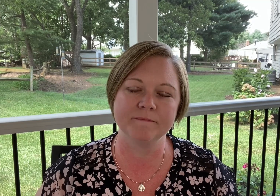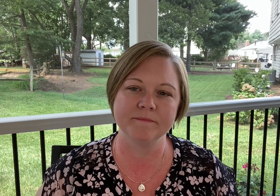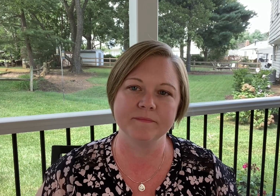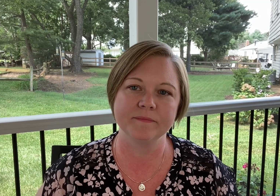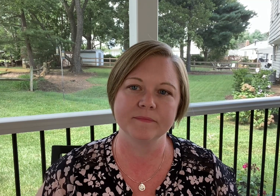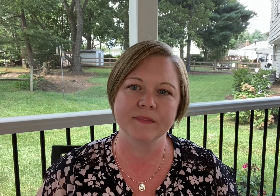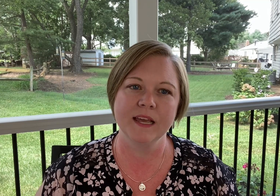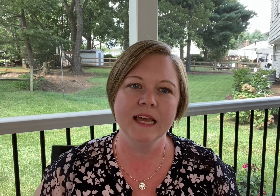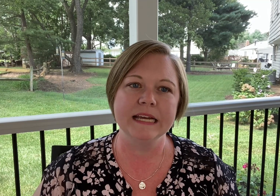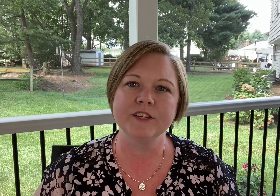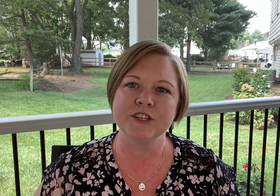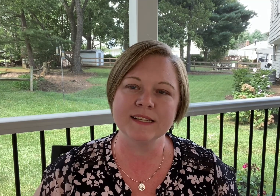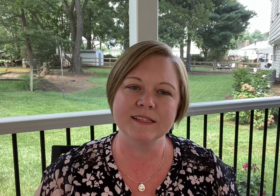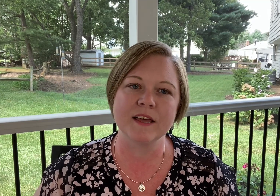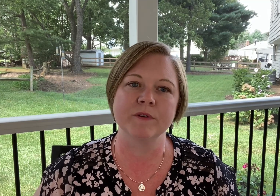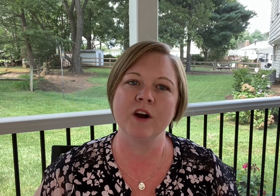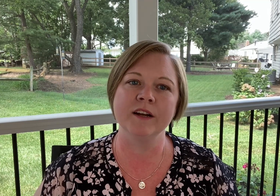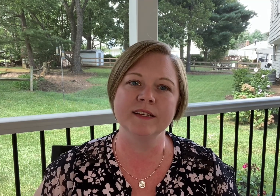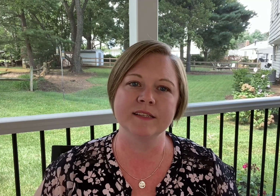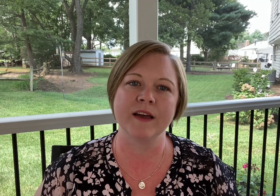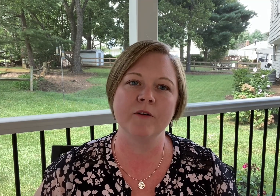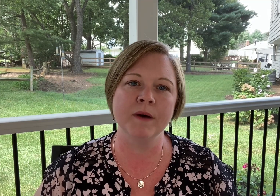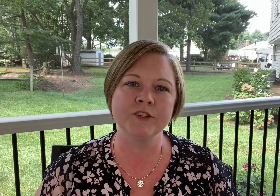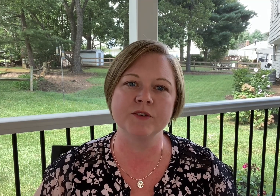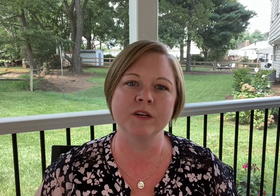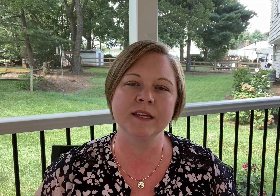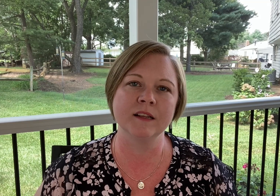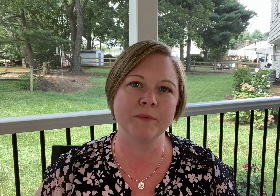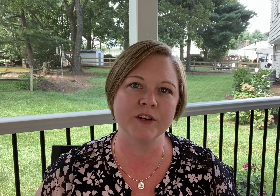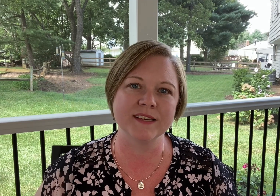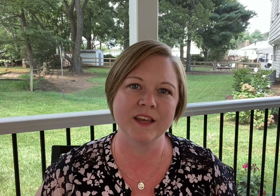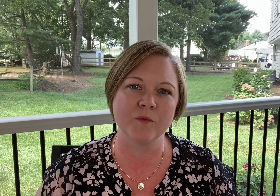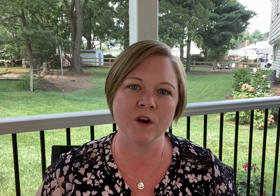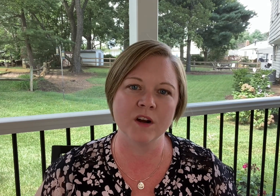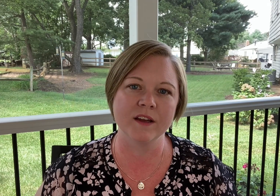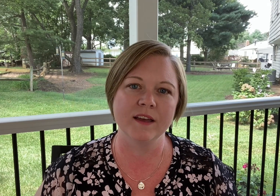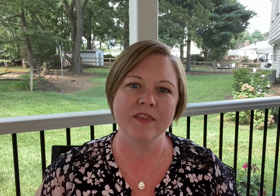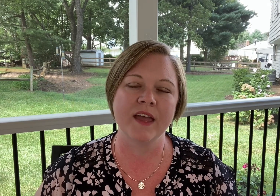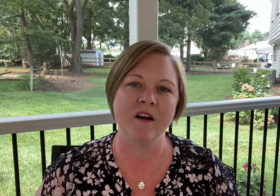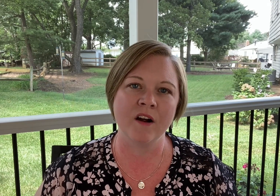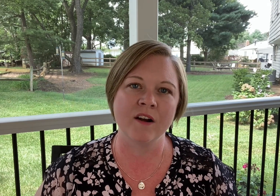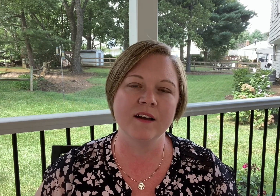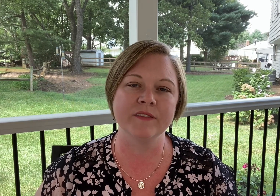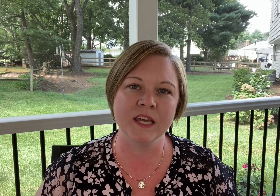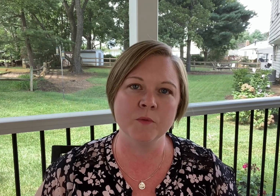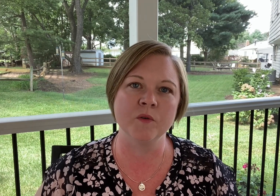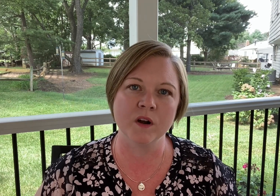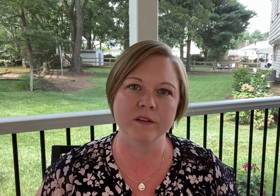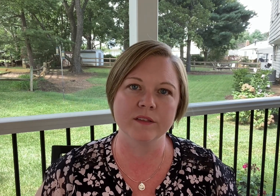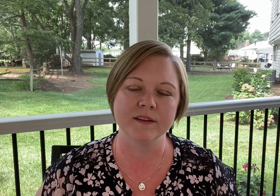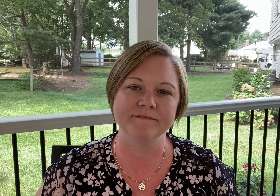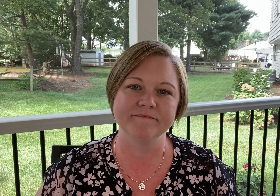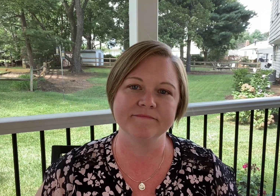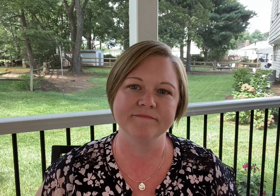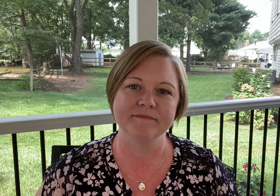profit. It suggests that regardless of how much or little a person can work, they are of equal